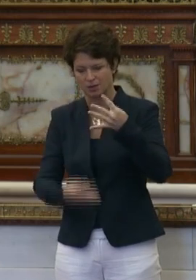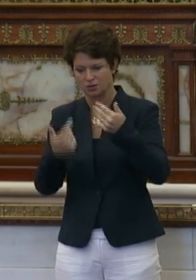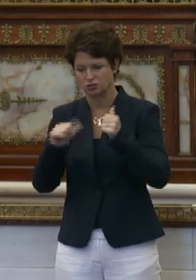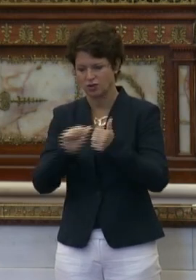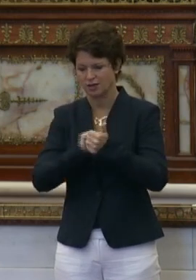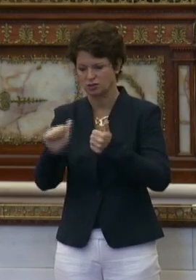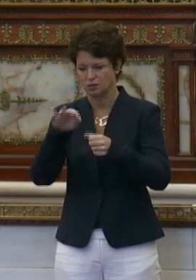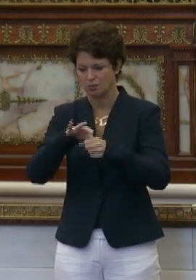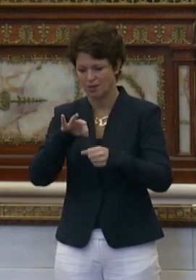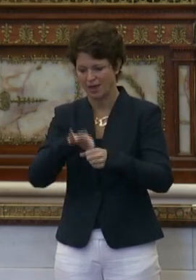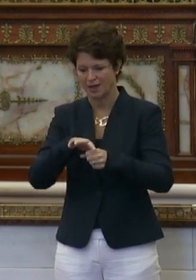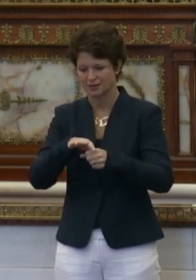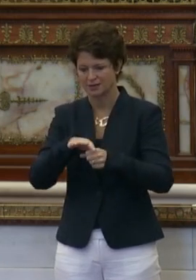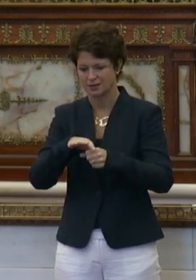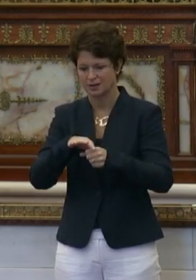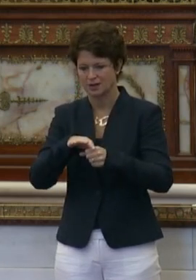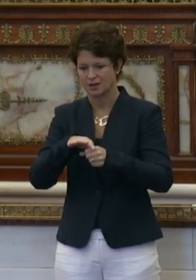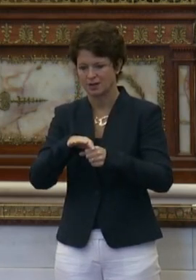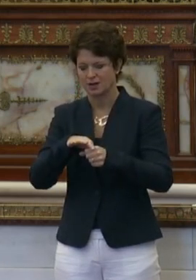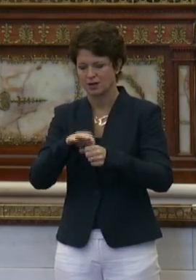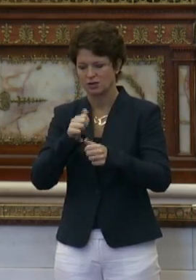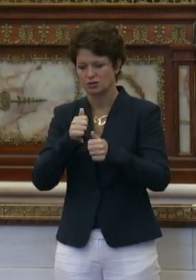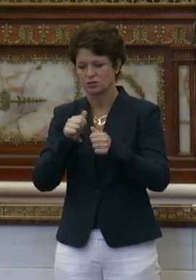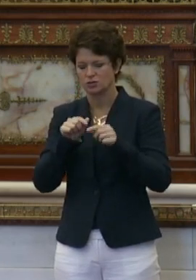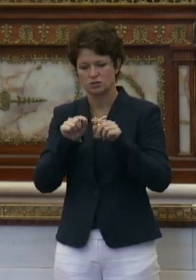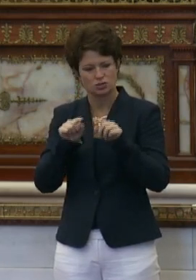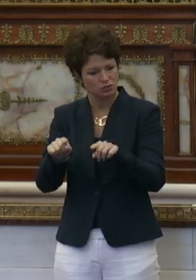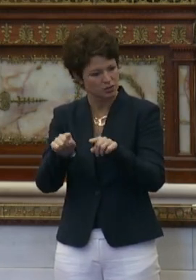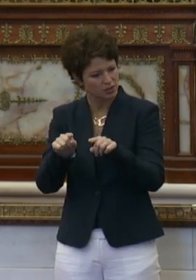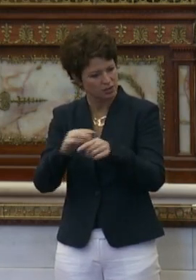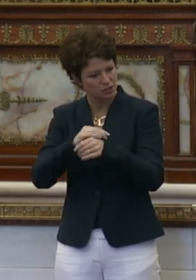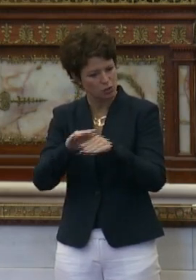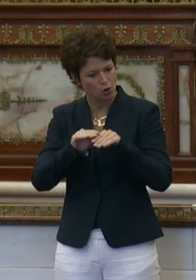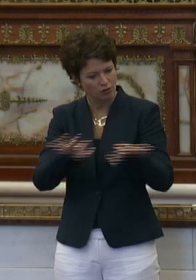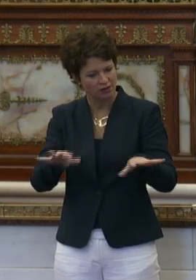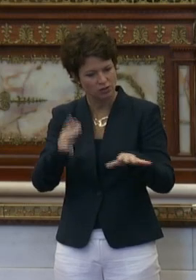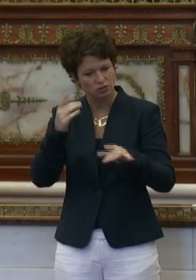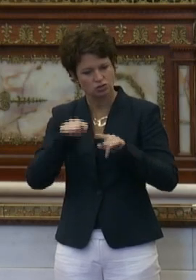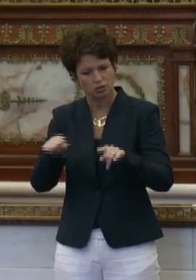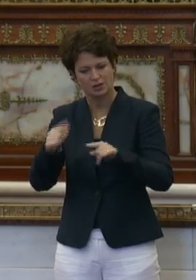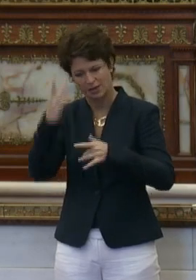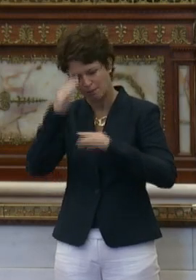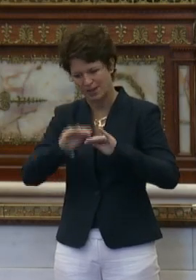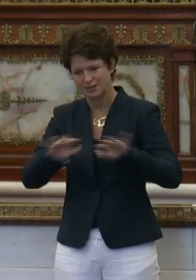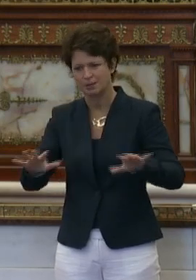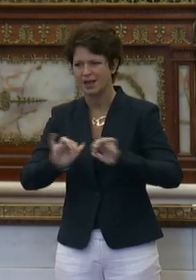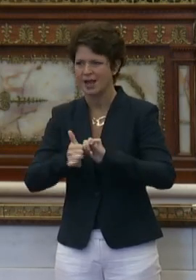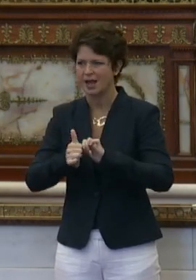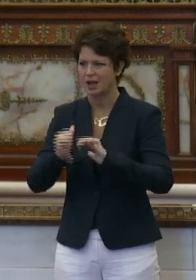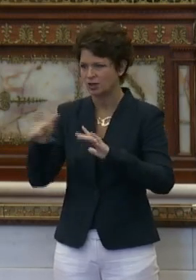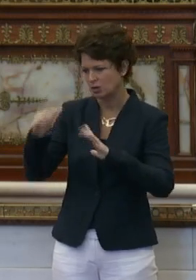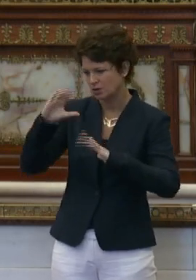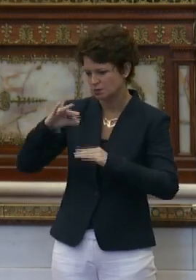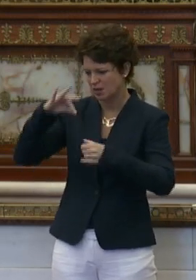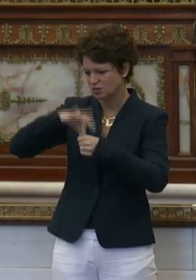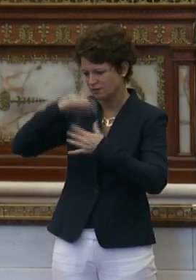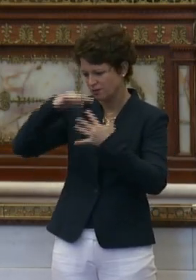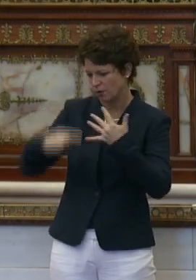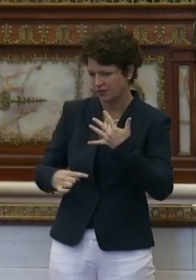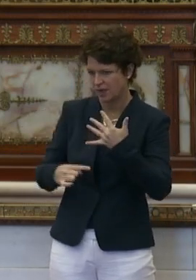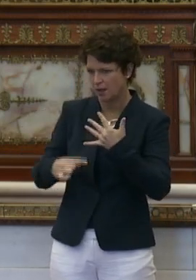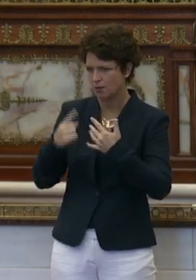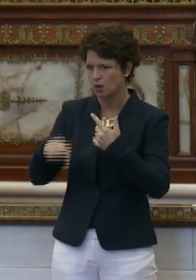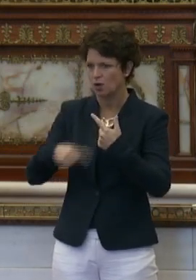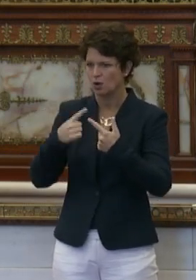trying to pass under the COVID pandemic. How do you expect people to be on all these bills you've been bringing up